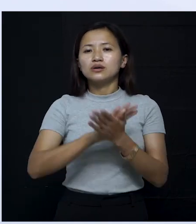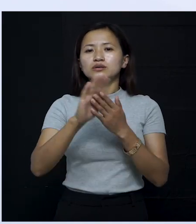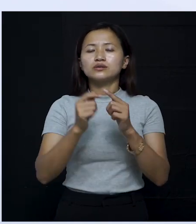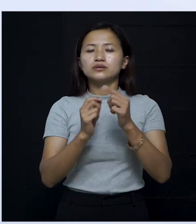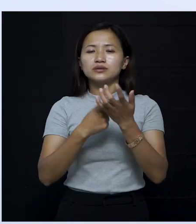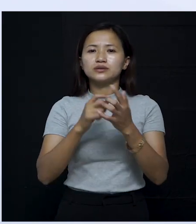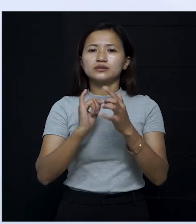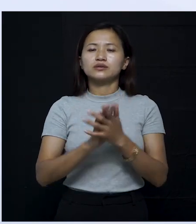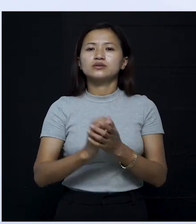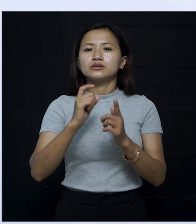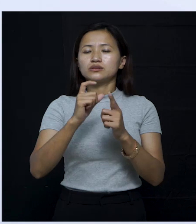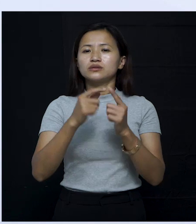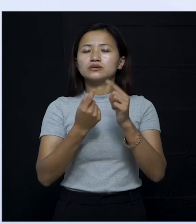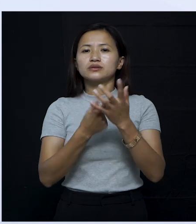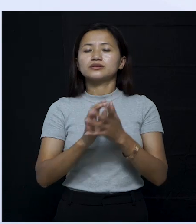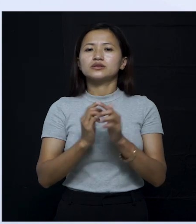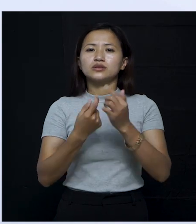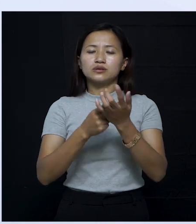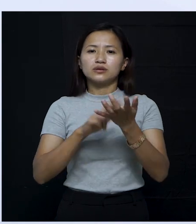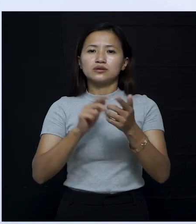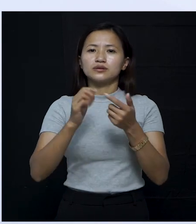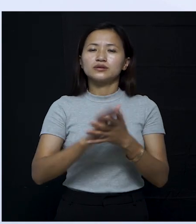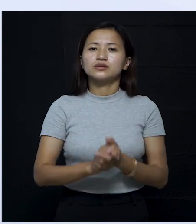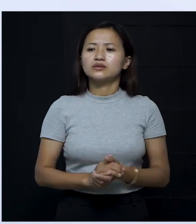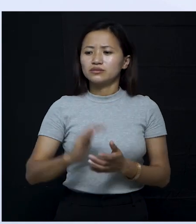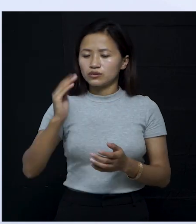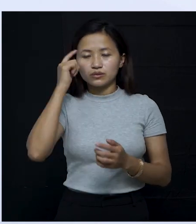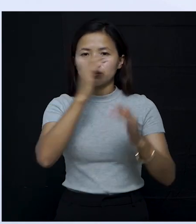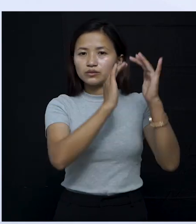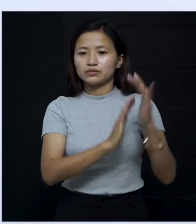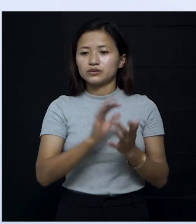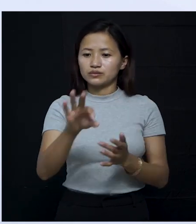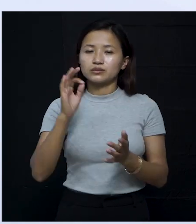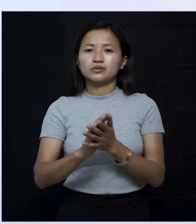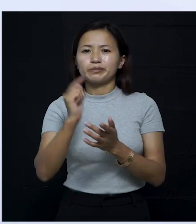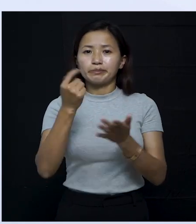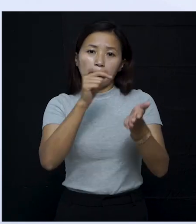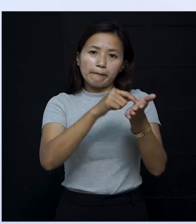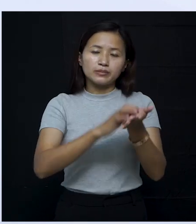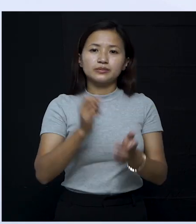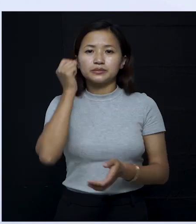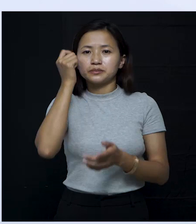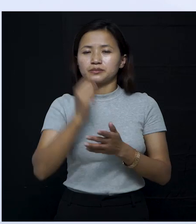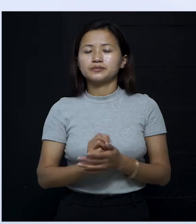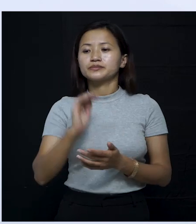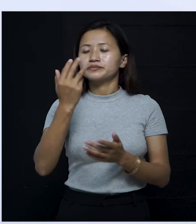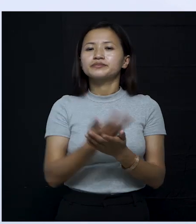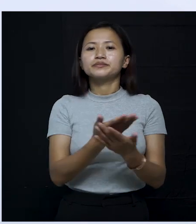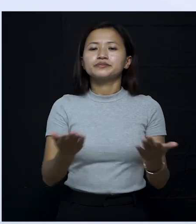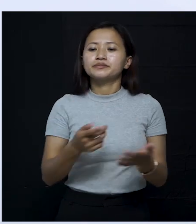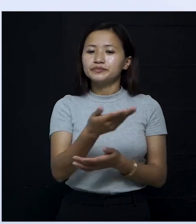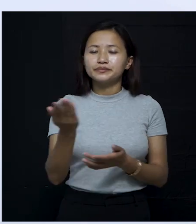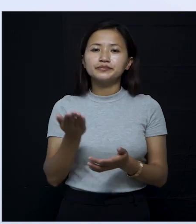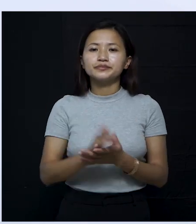horticulture, okay? So I hope you can get some points from there, or I hope you are able to understand something there, okay? So